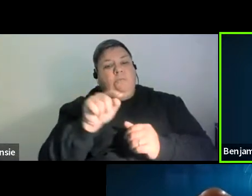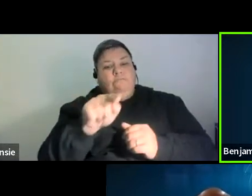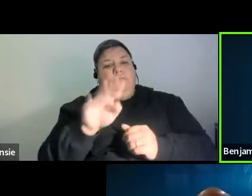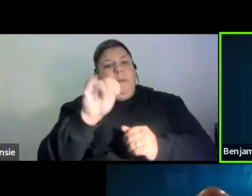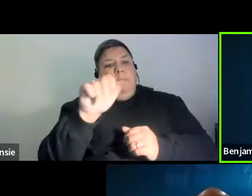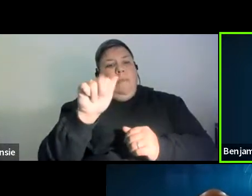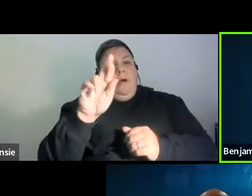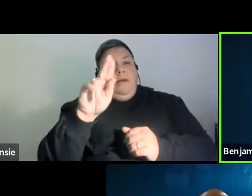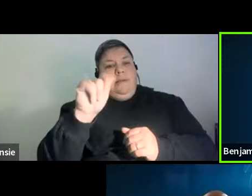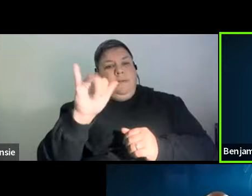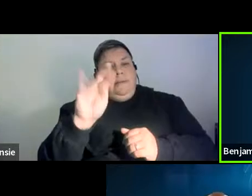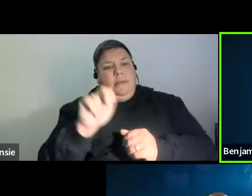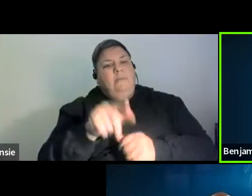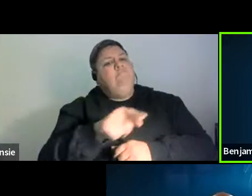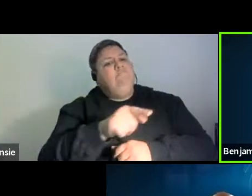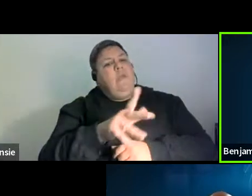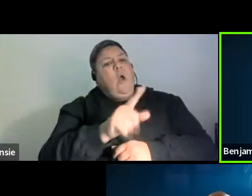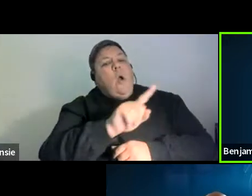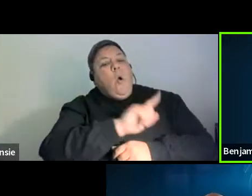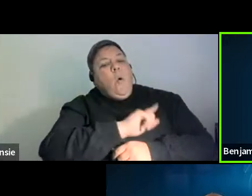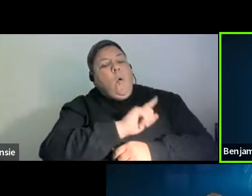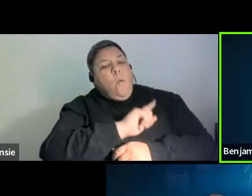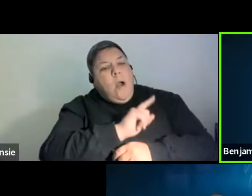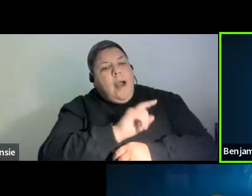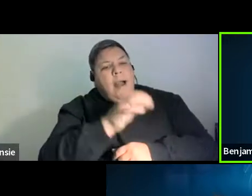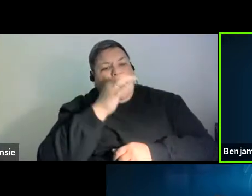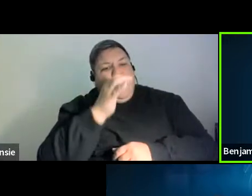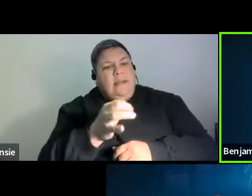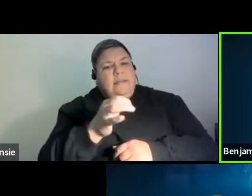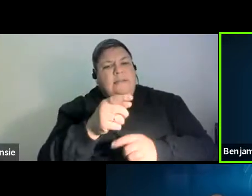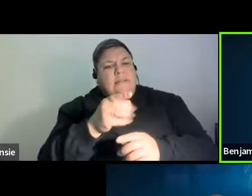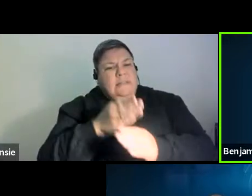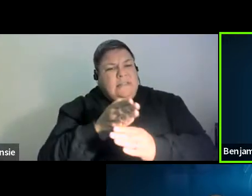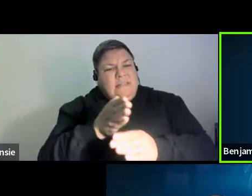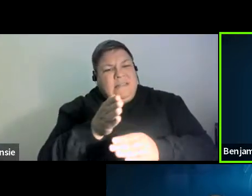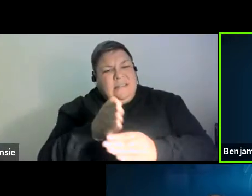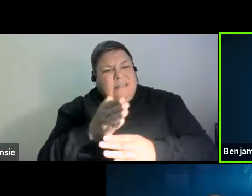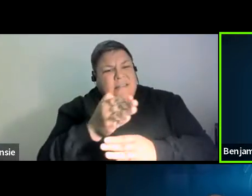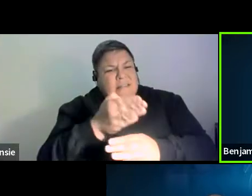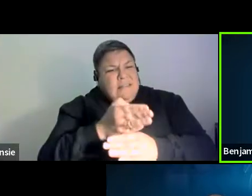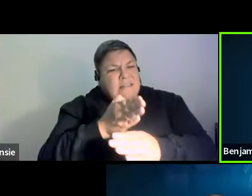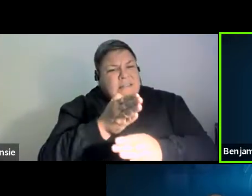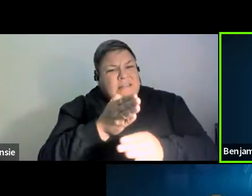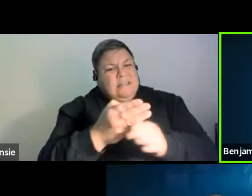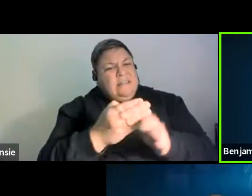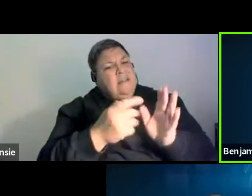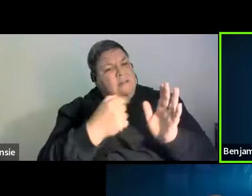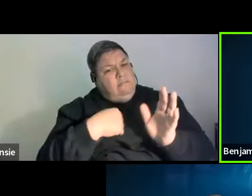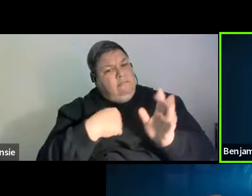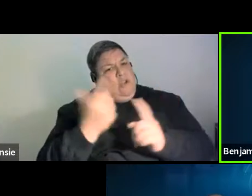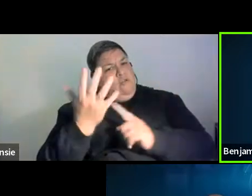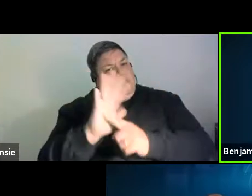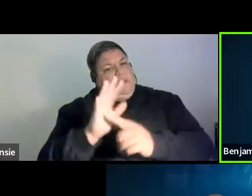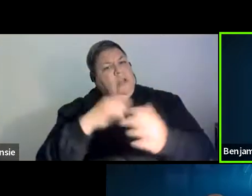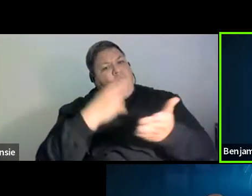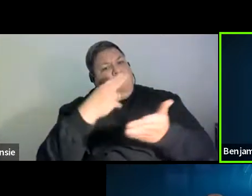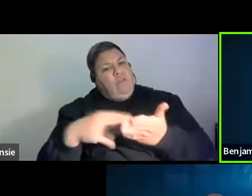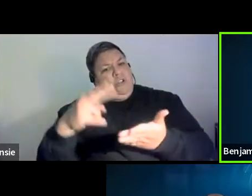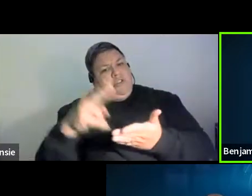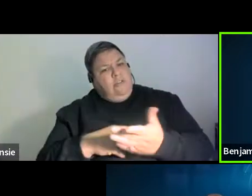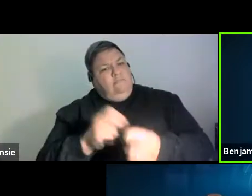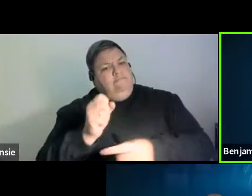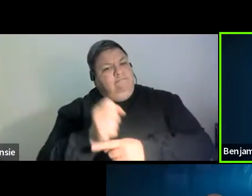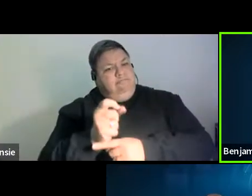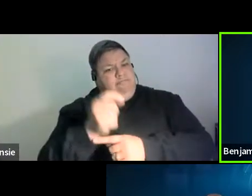you. It says, why is it such a tedious process to activate a registered representative? After submitting